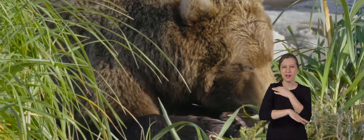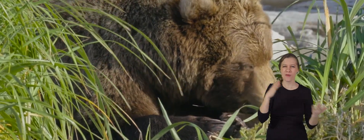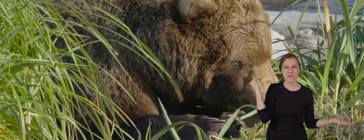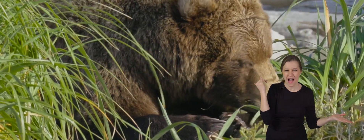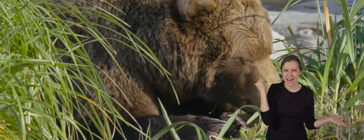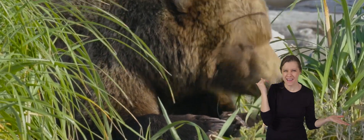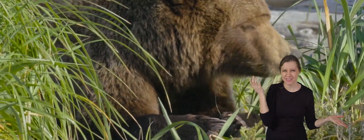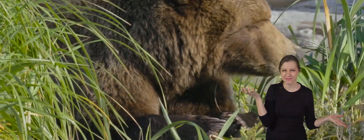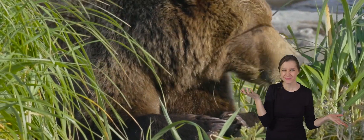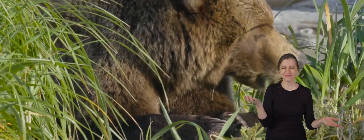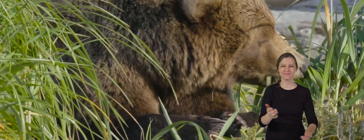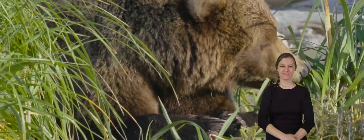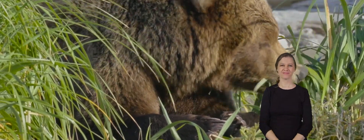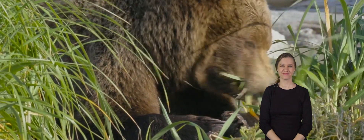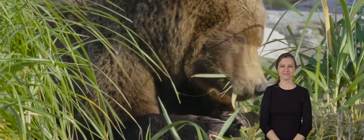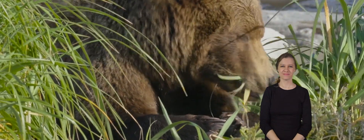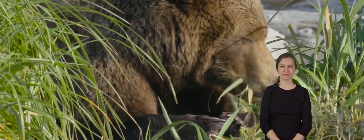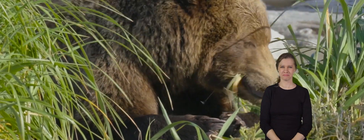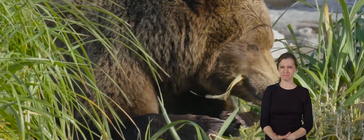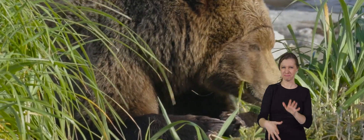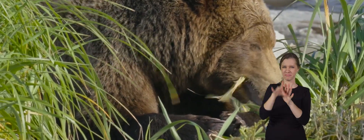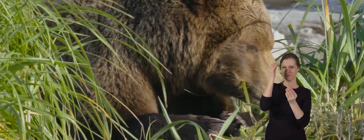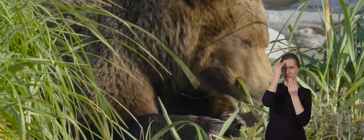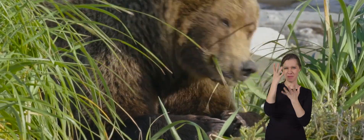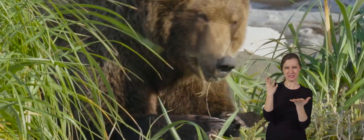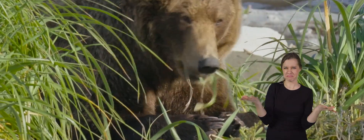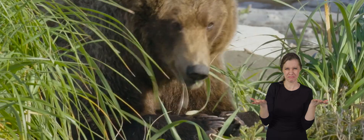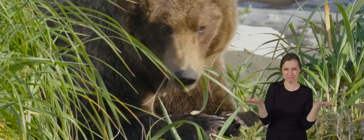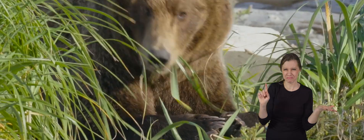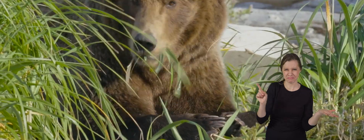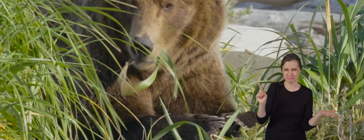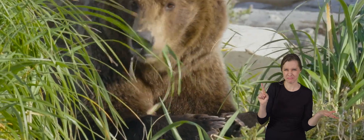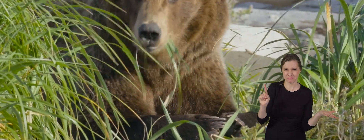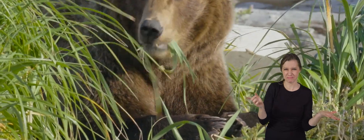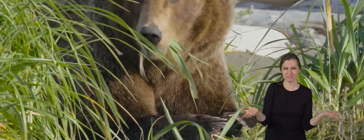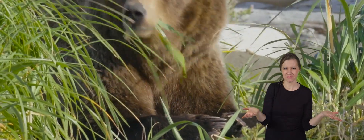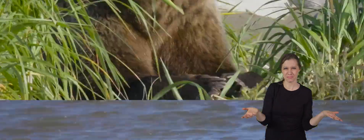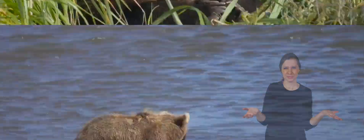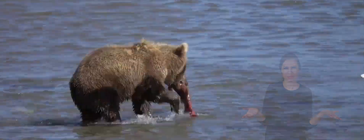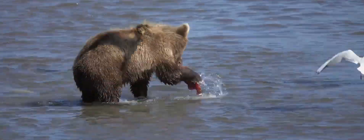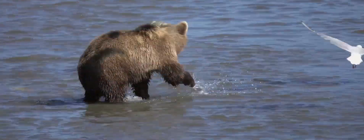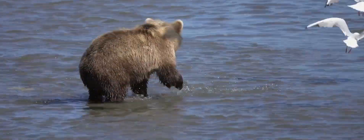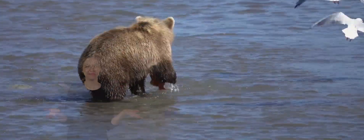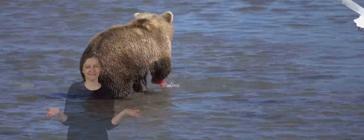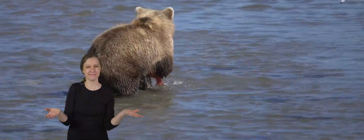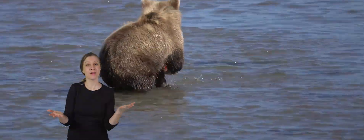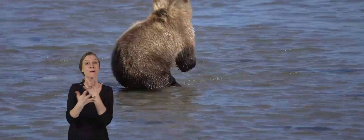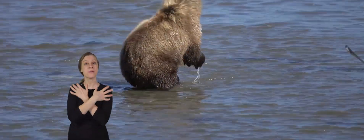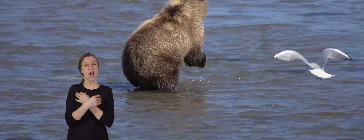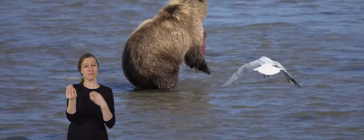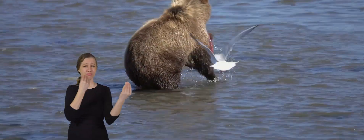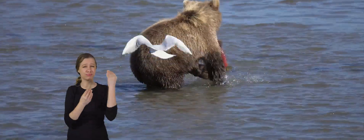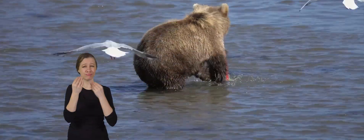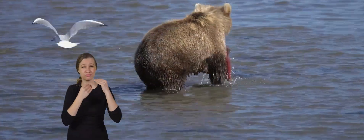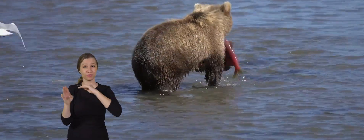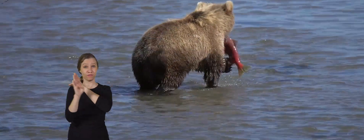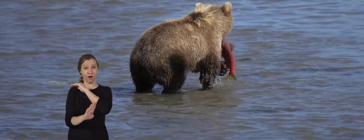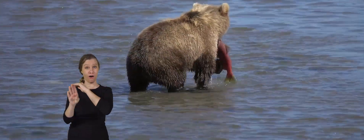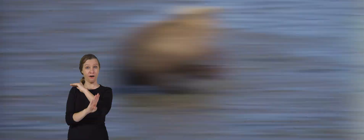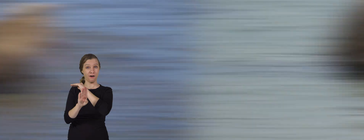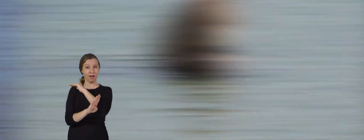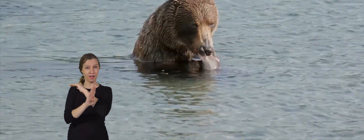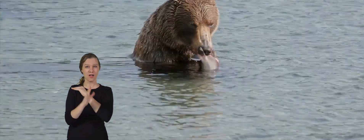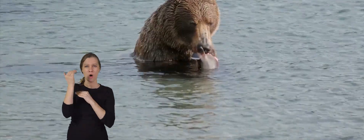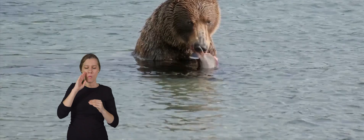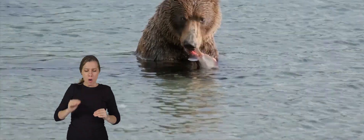in the fall? Where did you find this information? Bears eat a lot of food in the